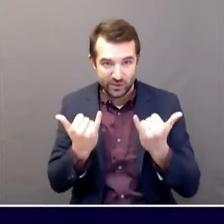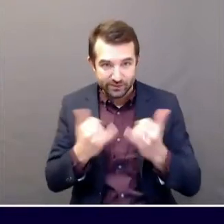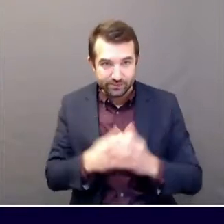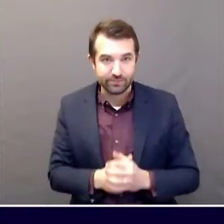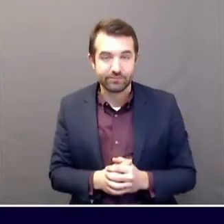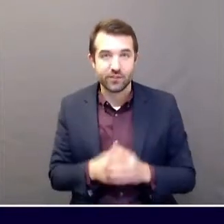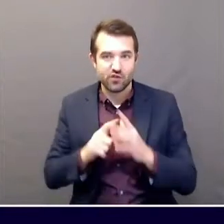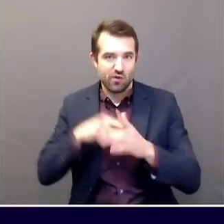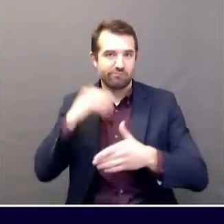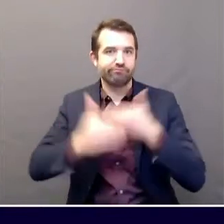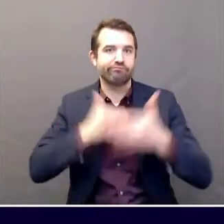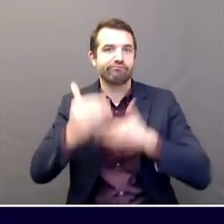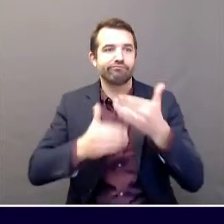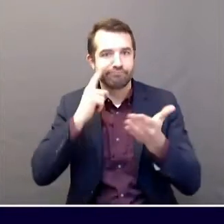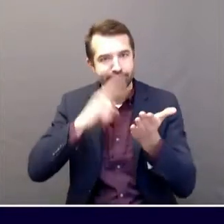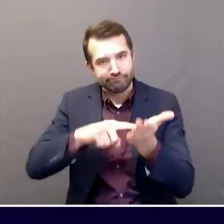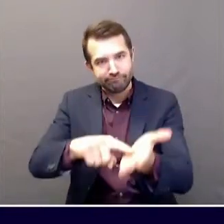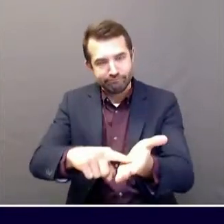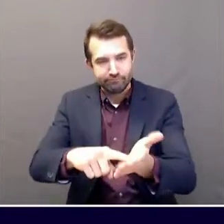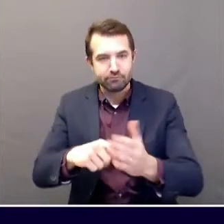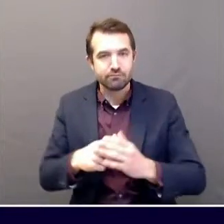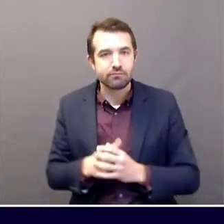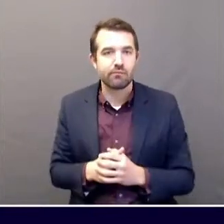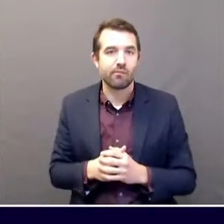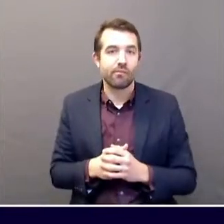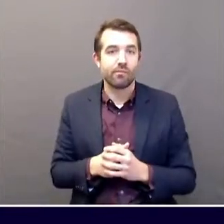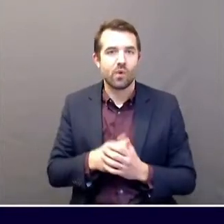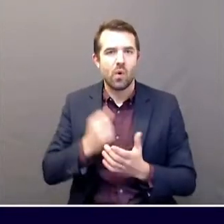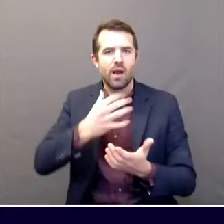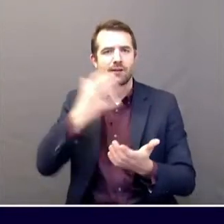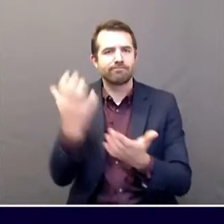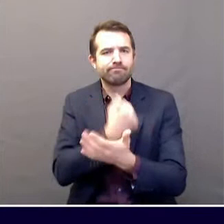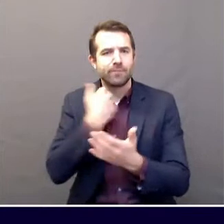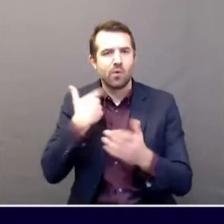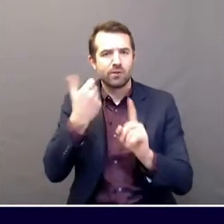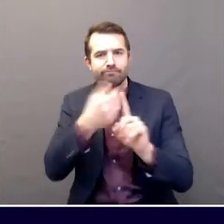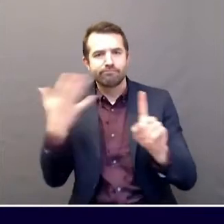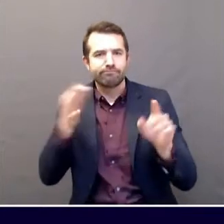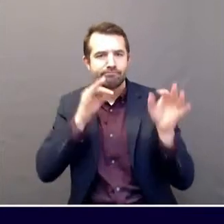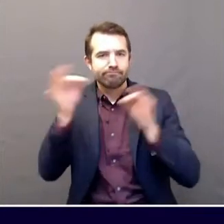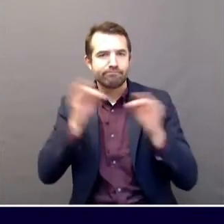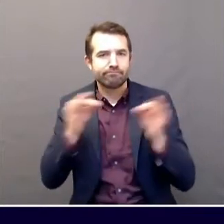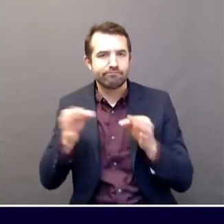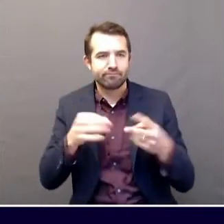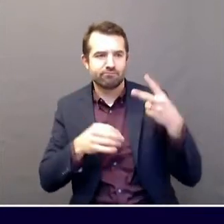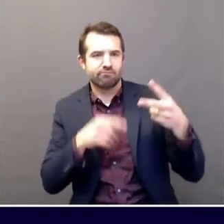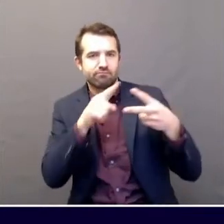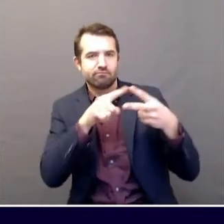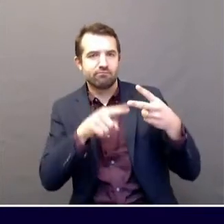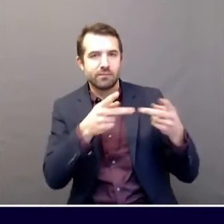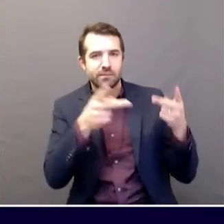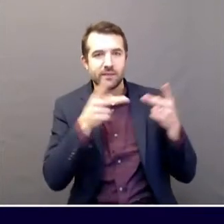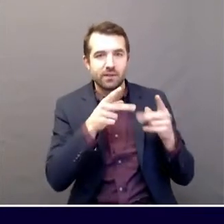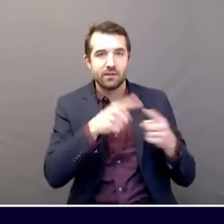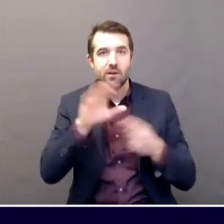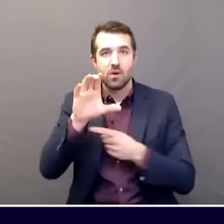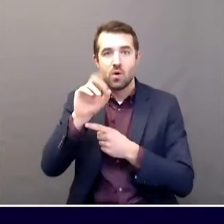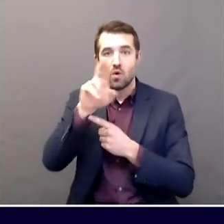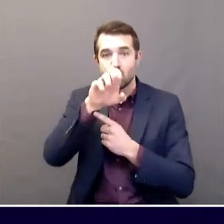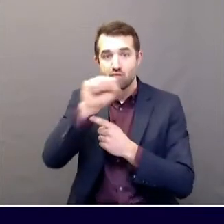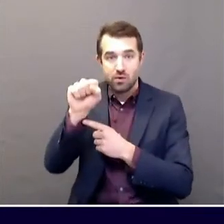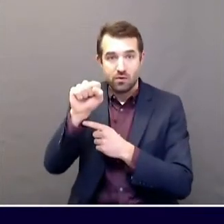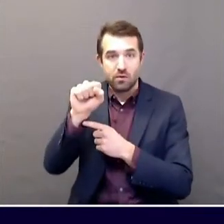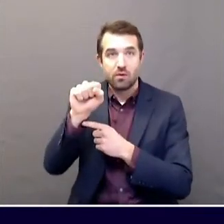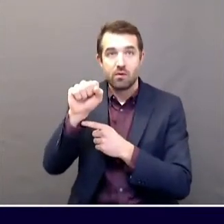of COVID-19 that I wanted to take a second to note. The first is at the Crossroads to Calvary